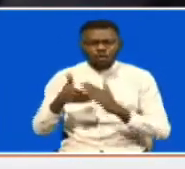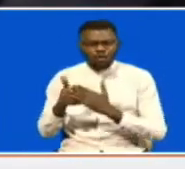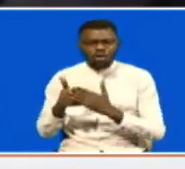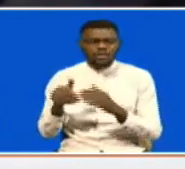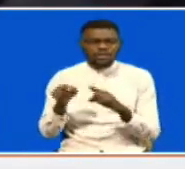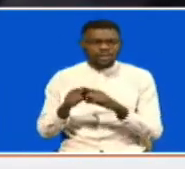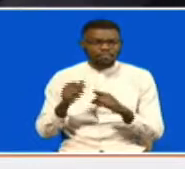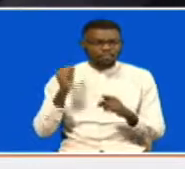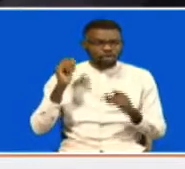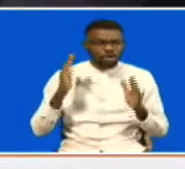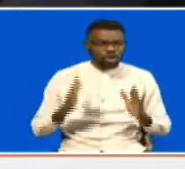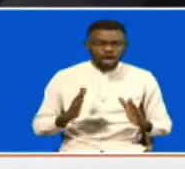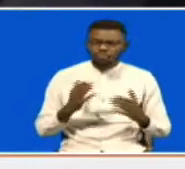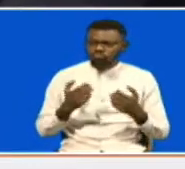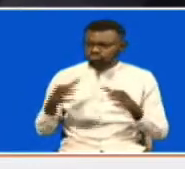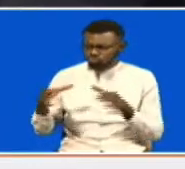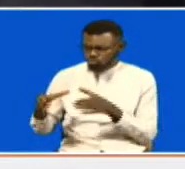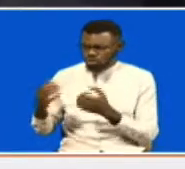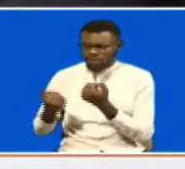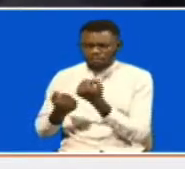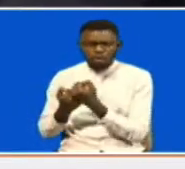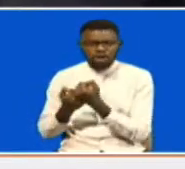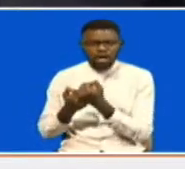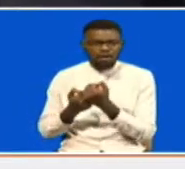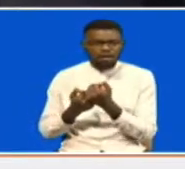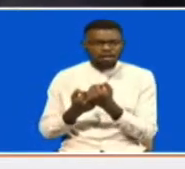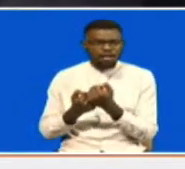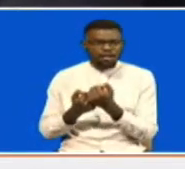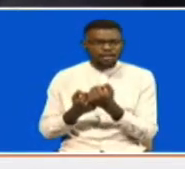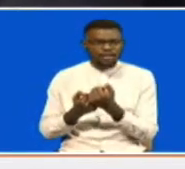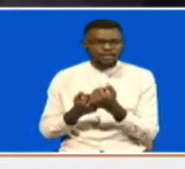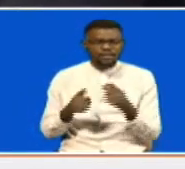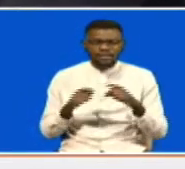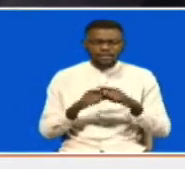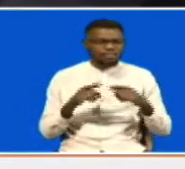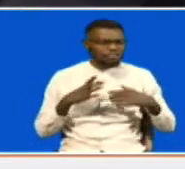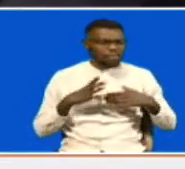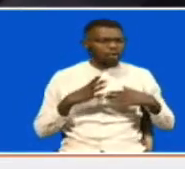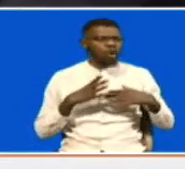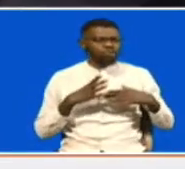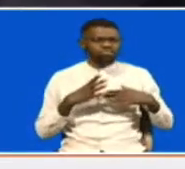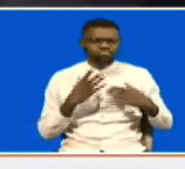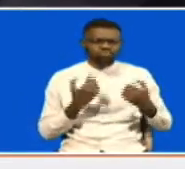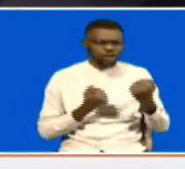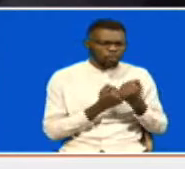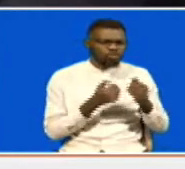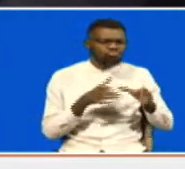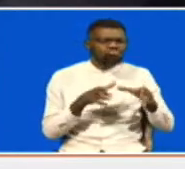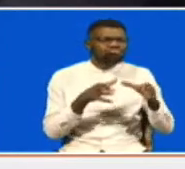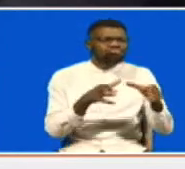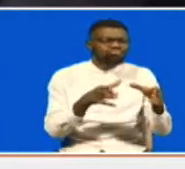politicians, their supporters, and sympathizers of suspects.